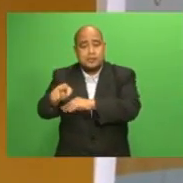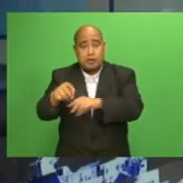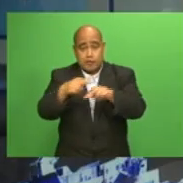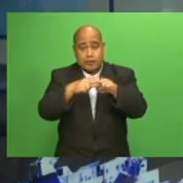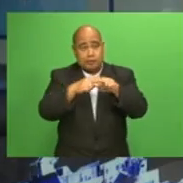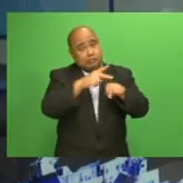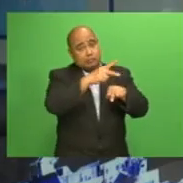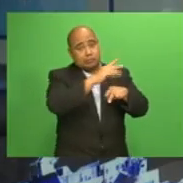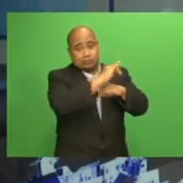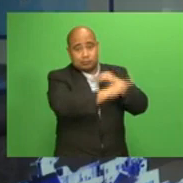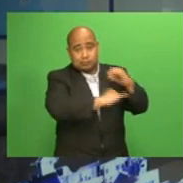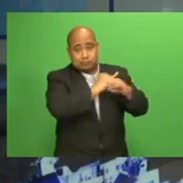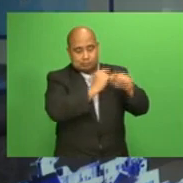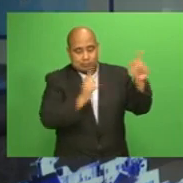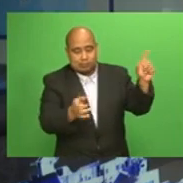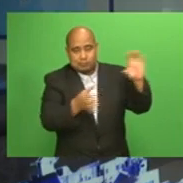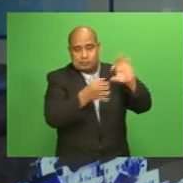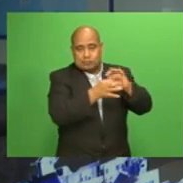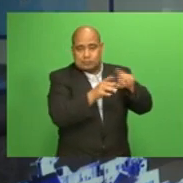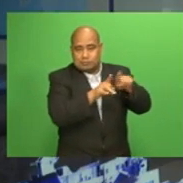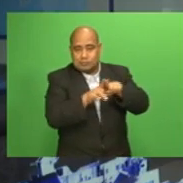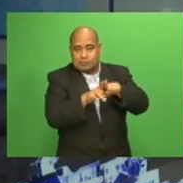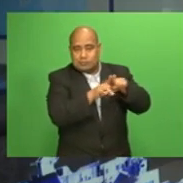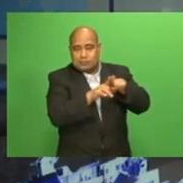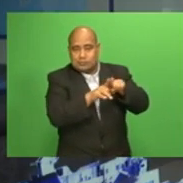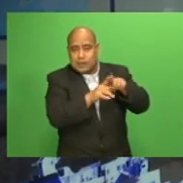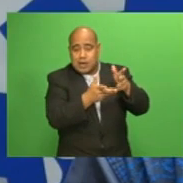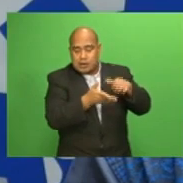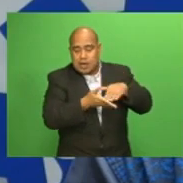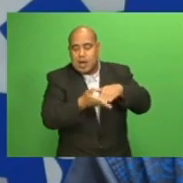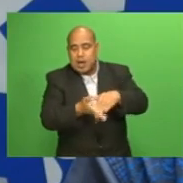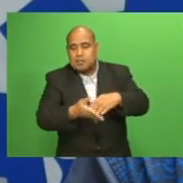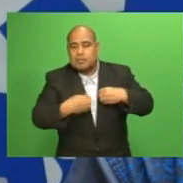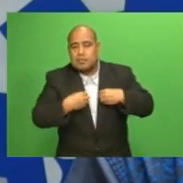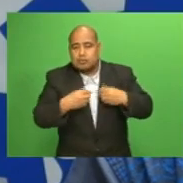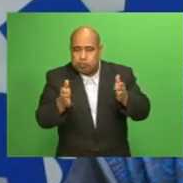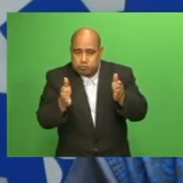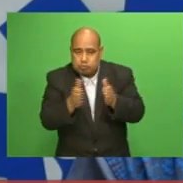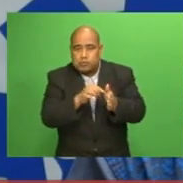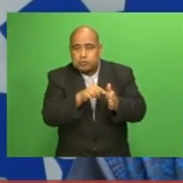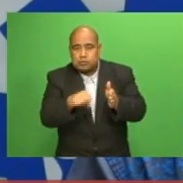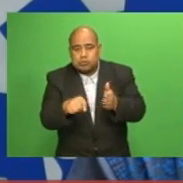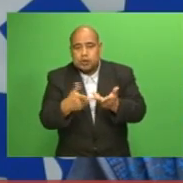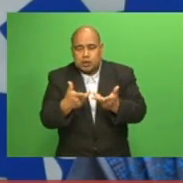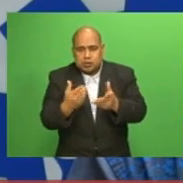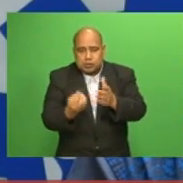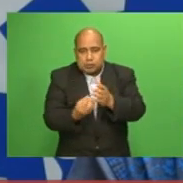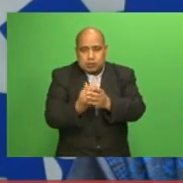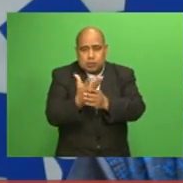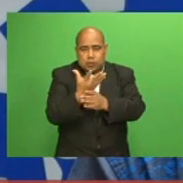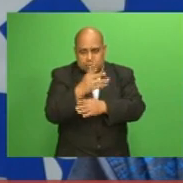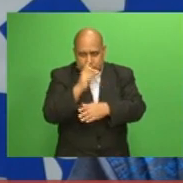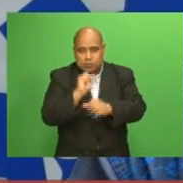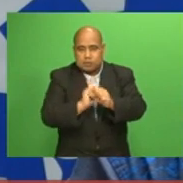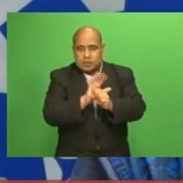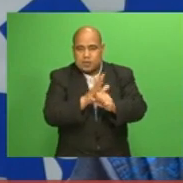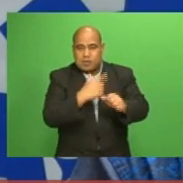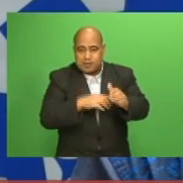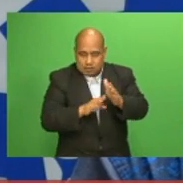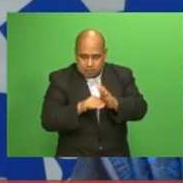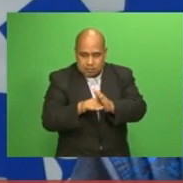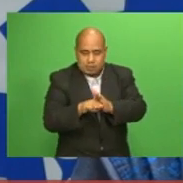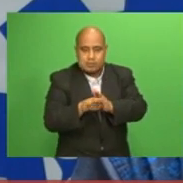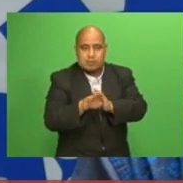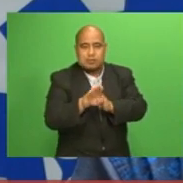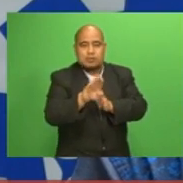to helping small businesses survive and grow from this pandemic. The launch of the 6-part webinar series provides a new platform for